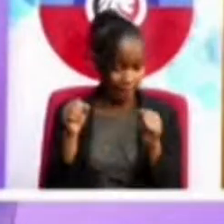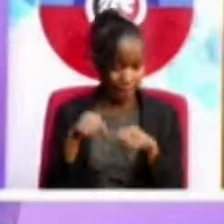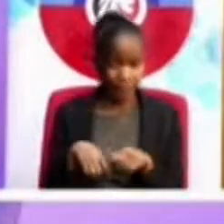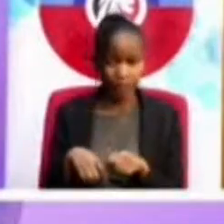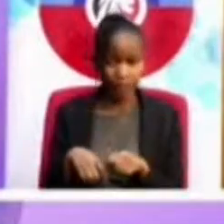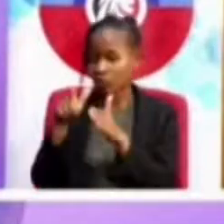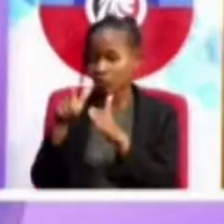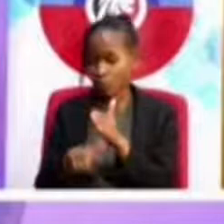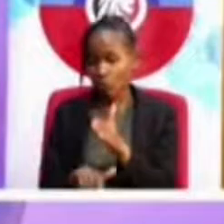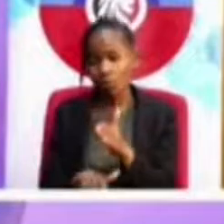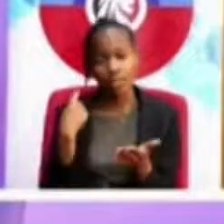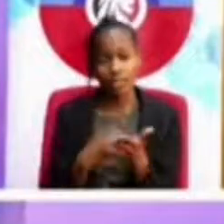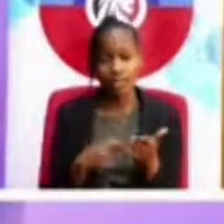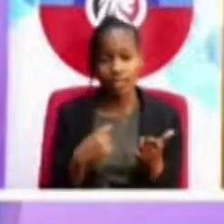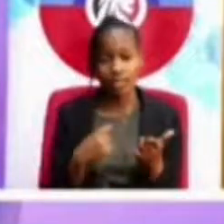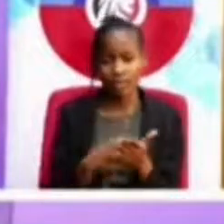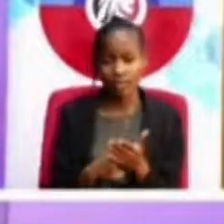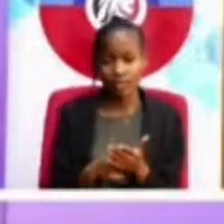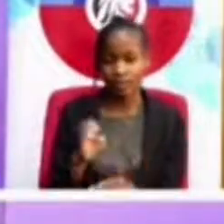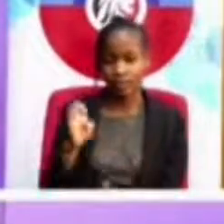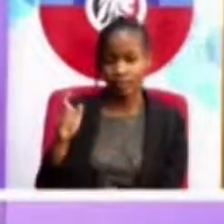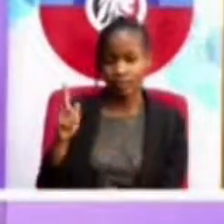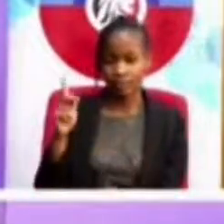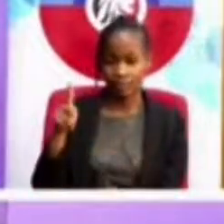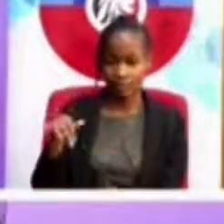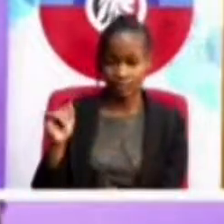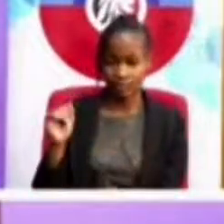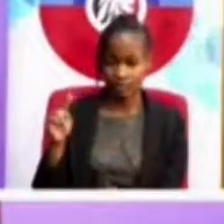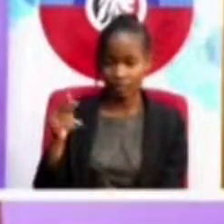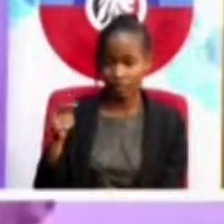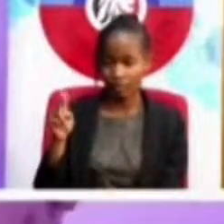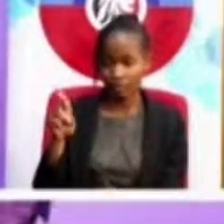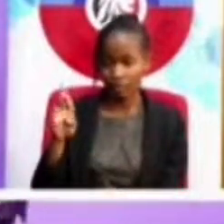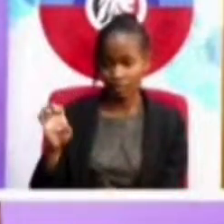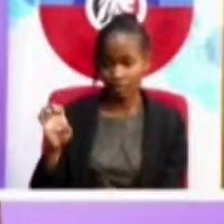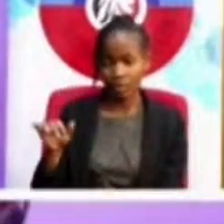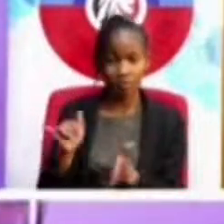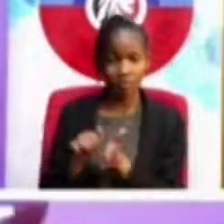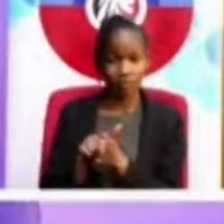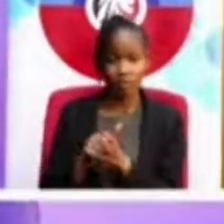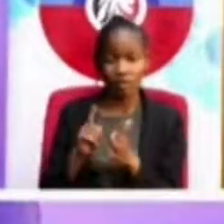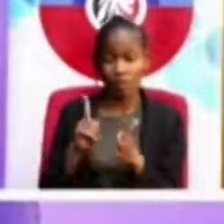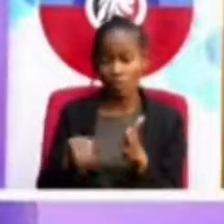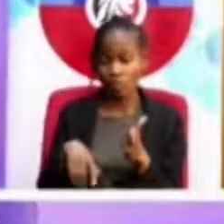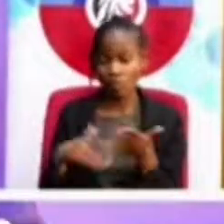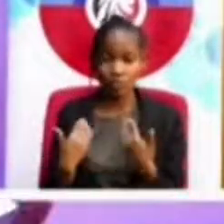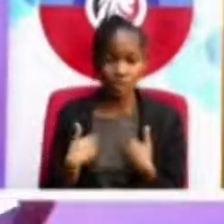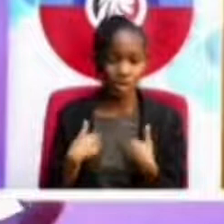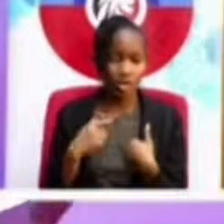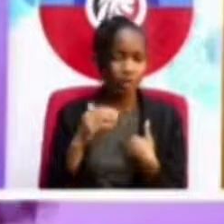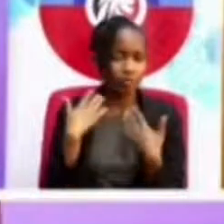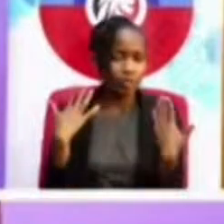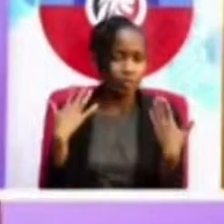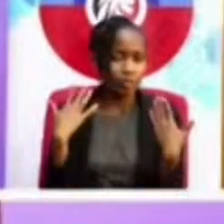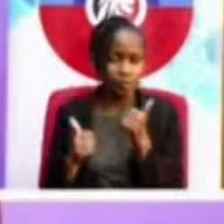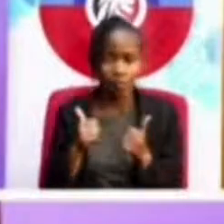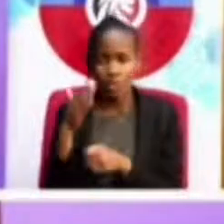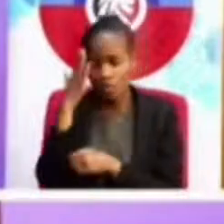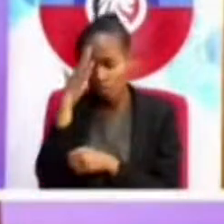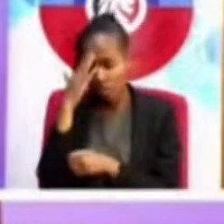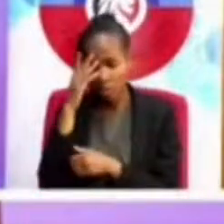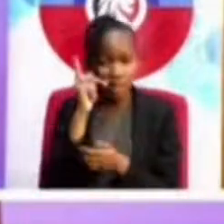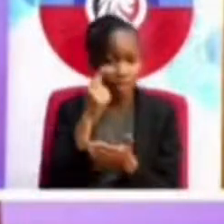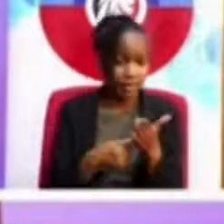expenditure. Tax expenditure is these incentives and remissions. These are the ones that undermine the tax base. That's why you can